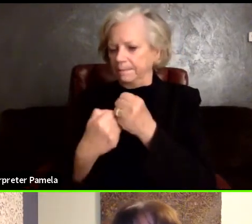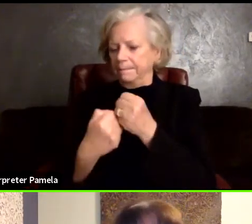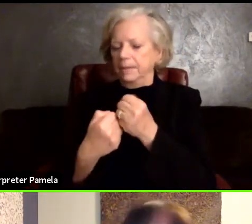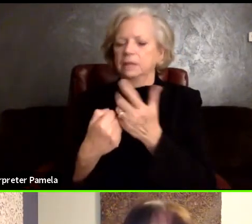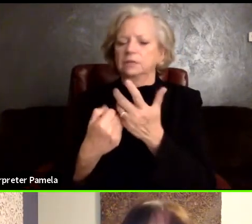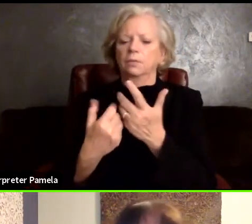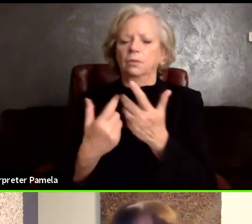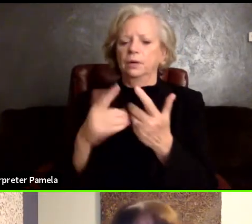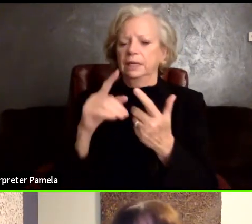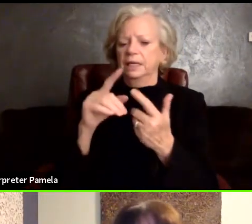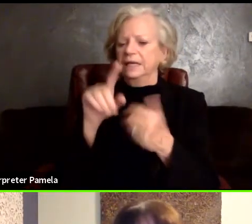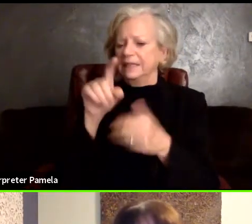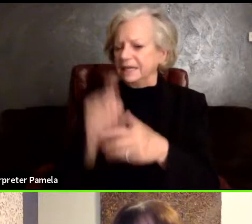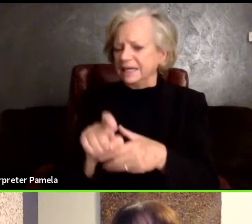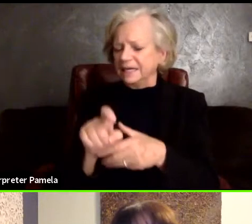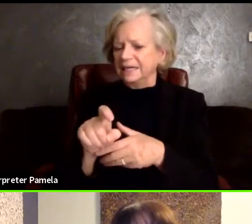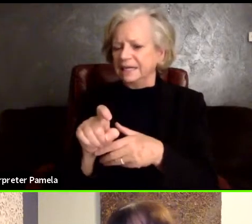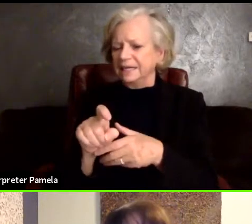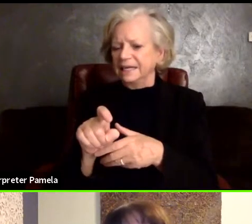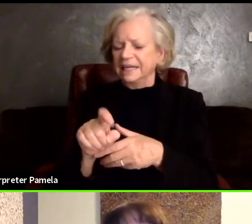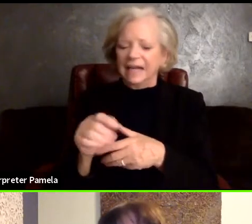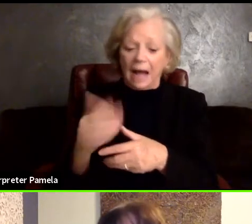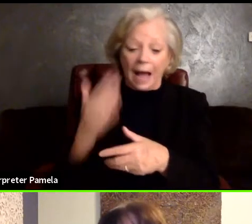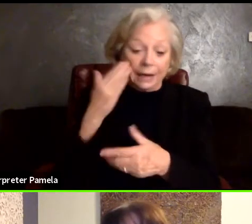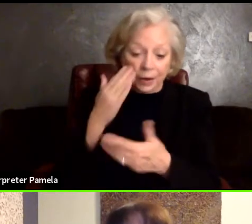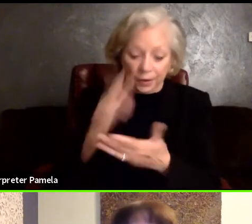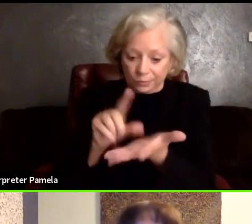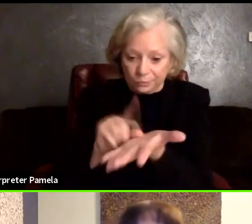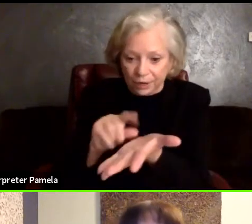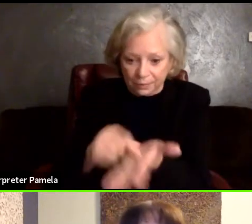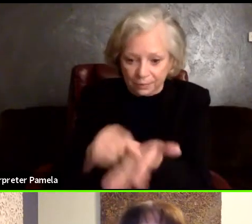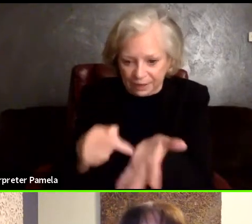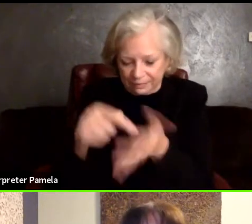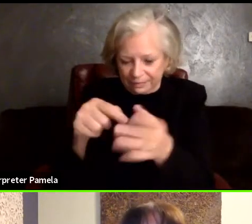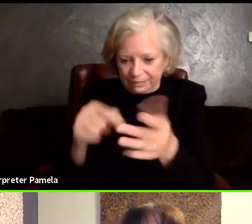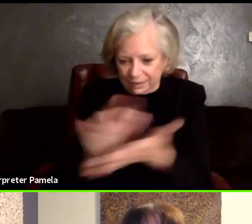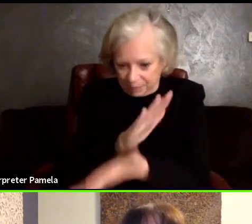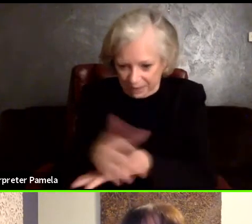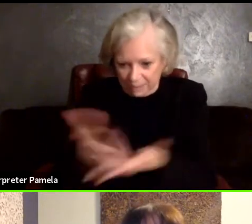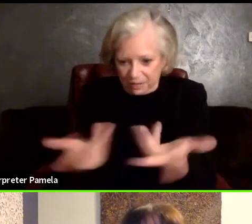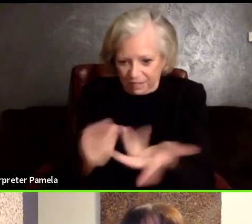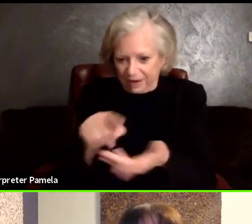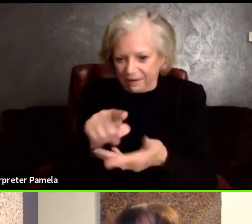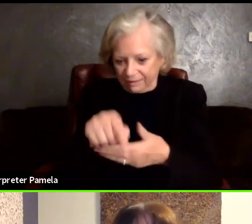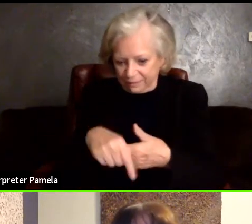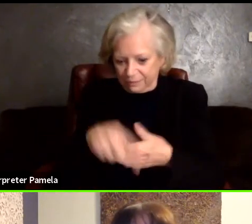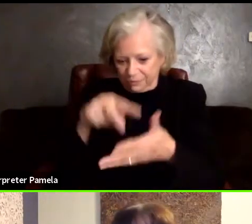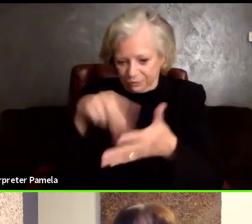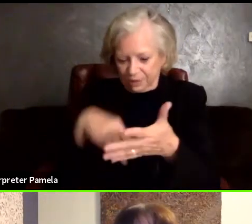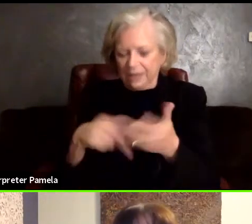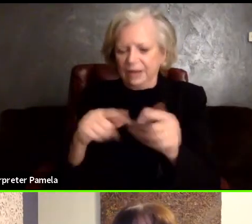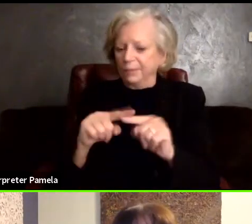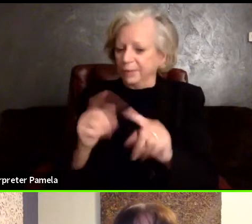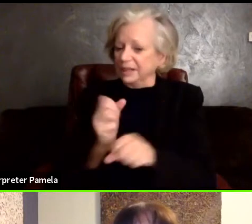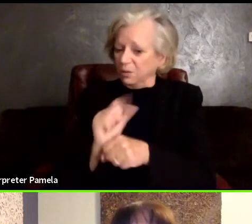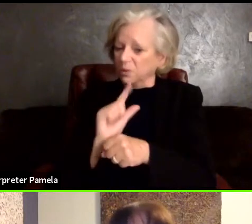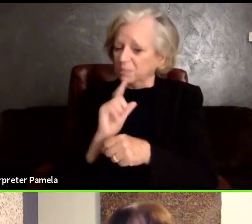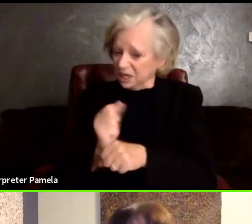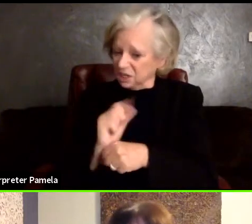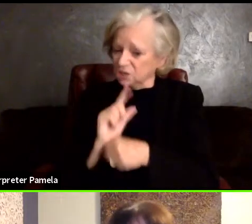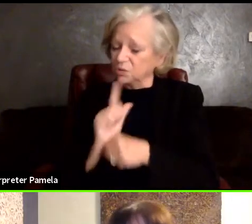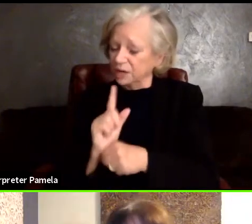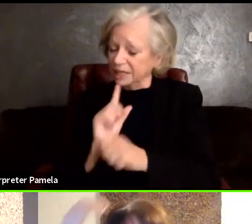even if it's in print in front of them, because they want to make sure they're doing it right. They want to make sure that they're answering to their parents and